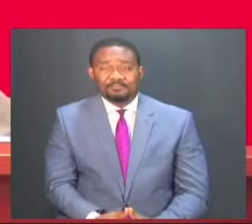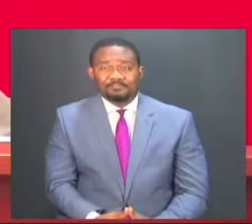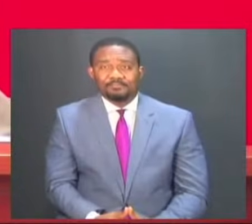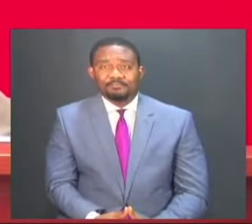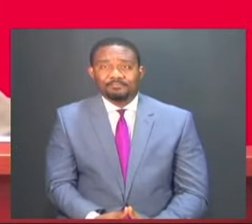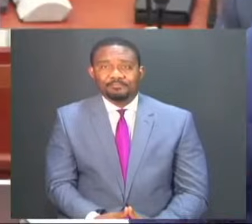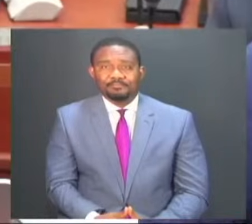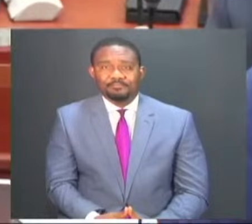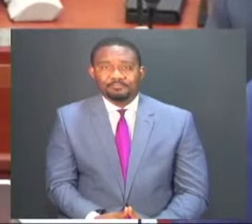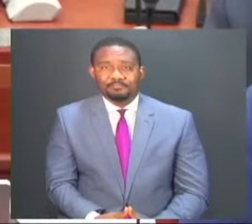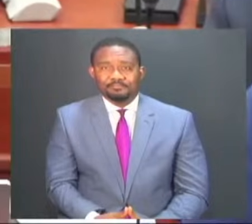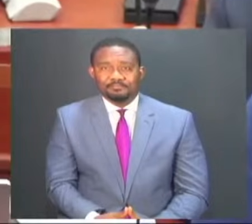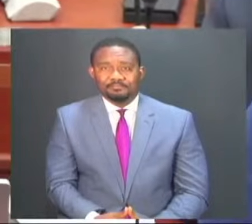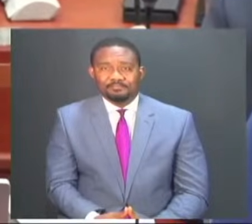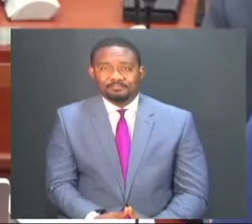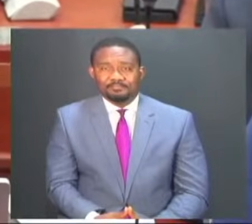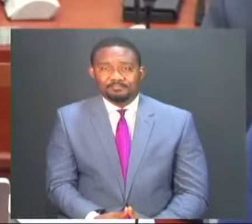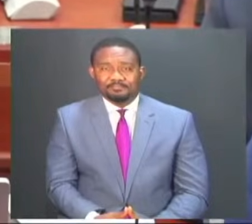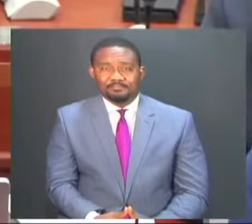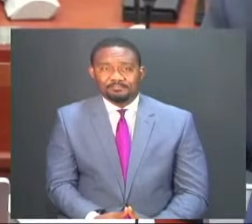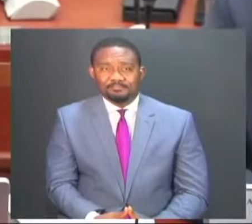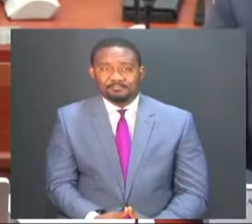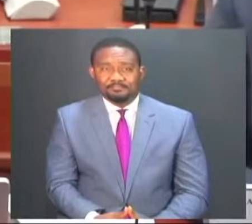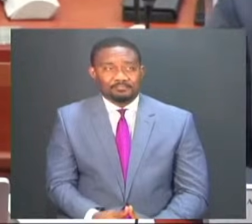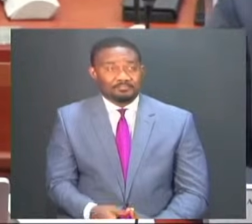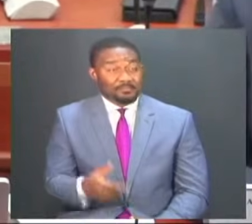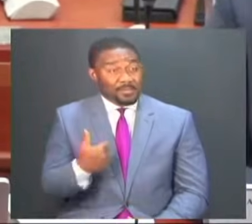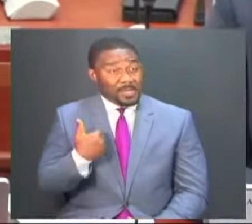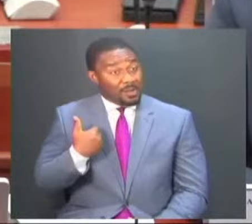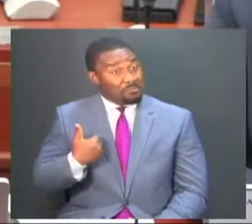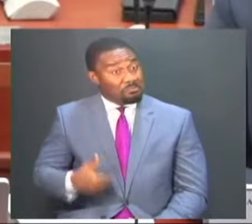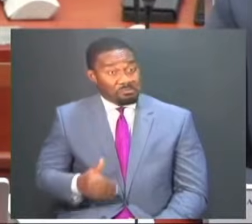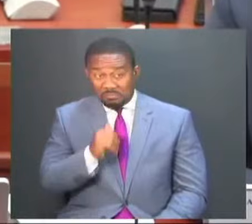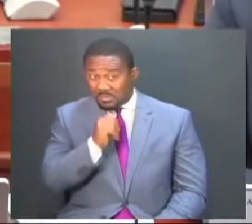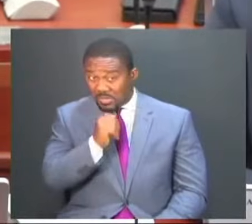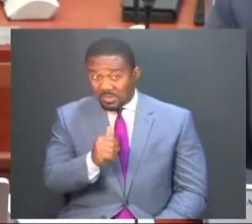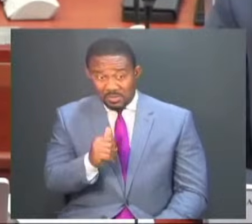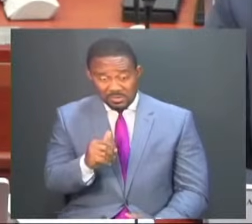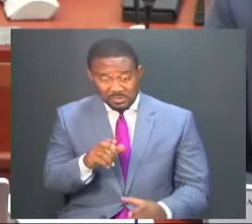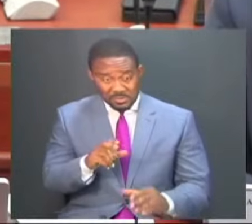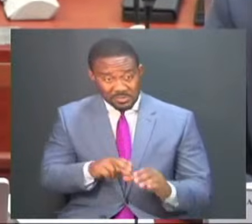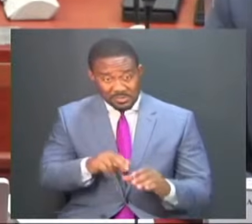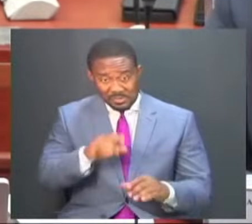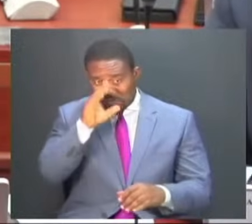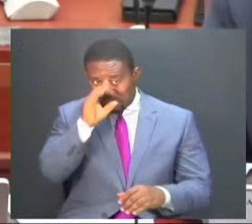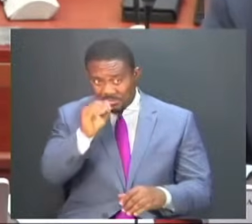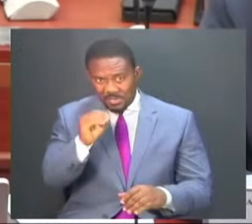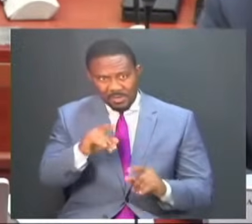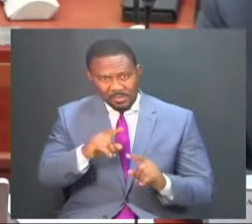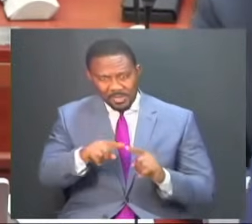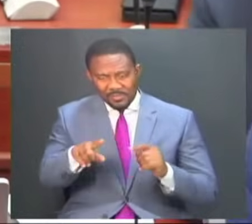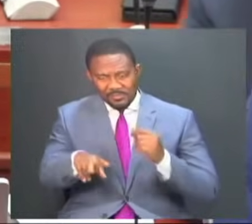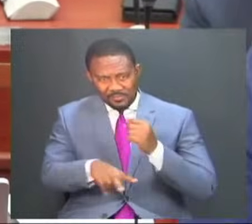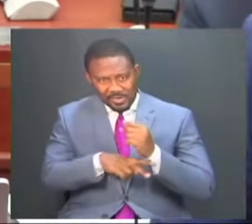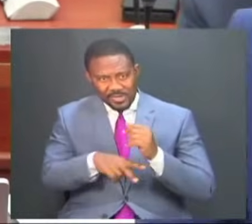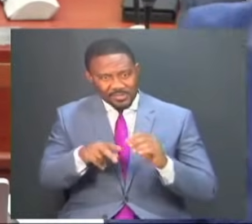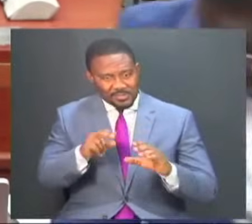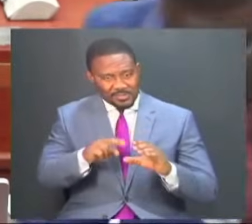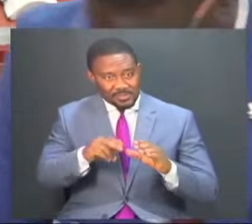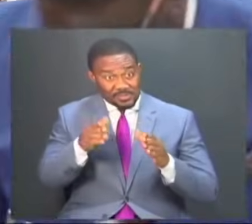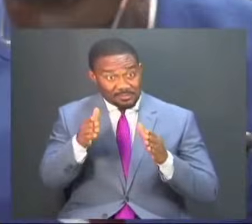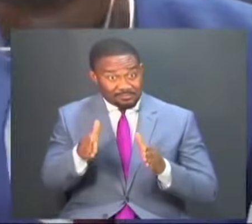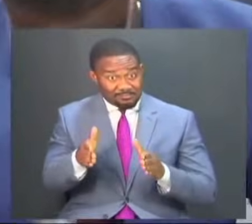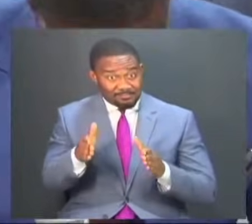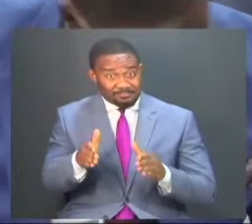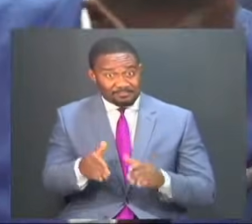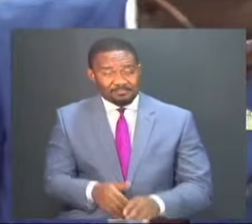Mr. Speaker, thank you very much. I'm not the chair of the committee, rather the vice chair of the committee.